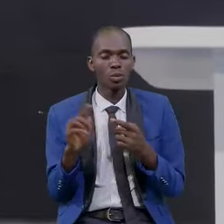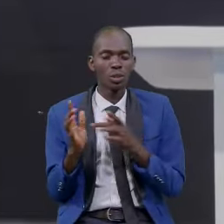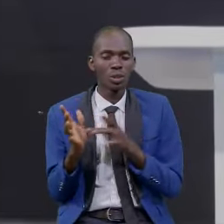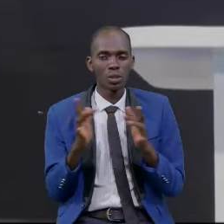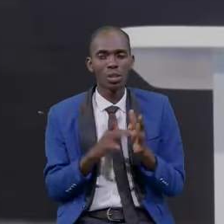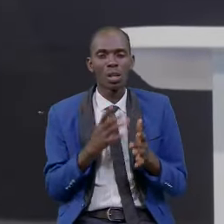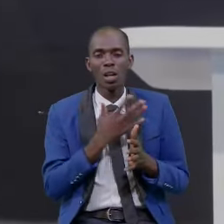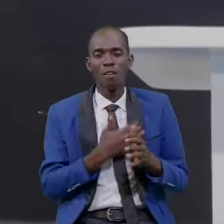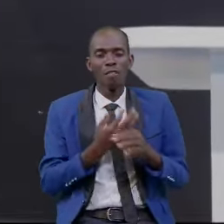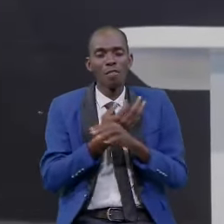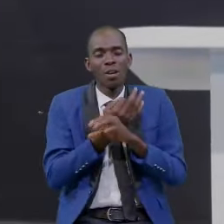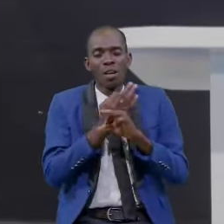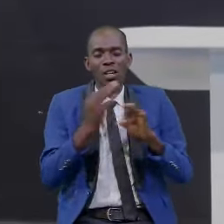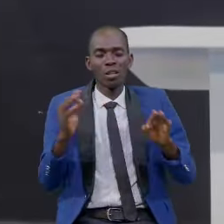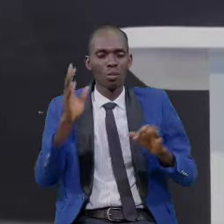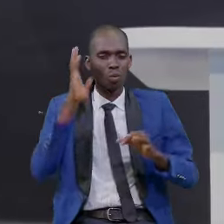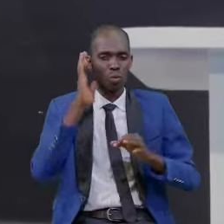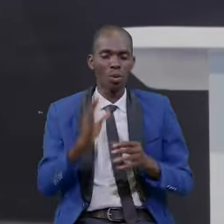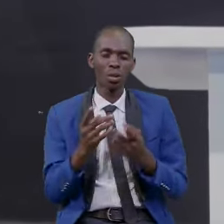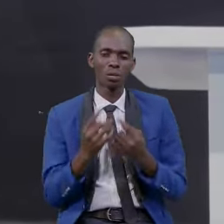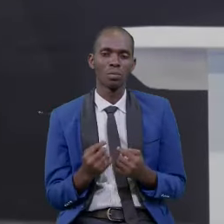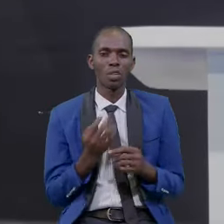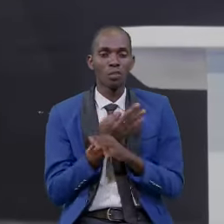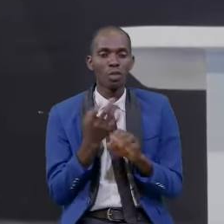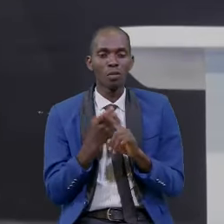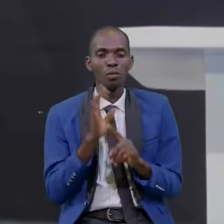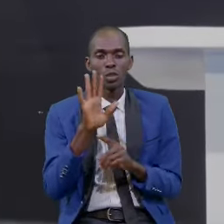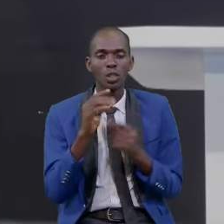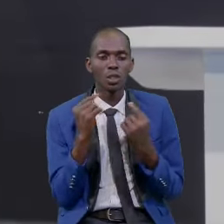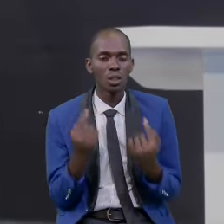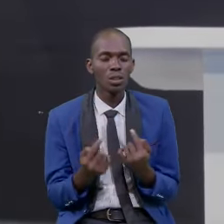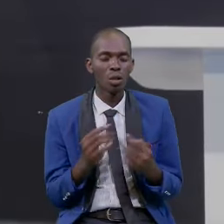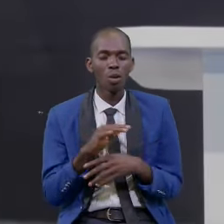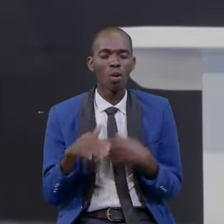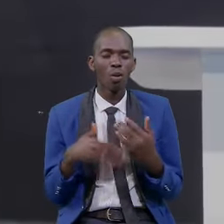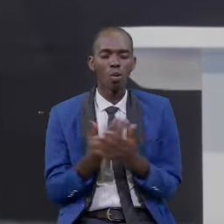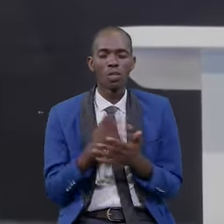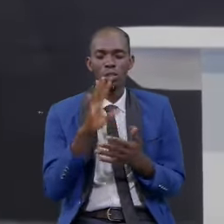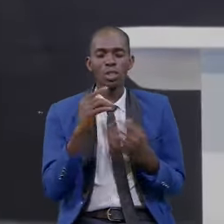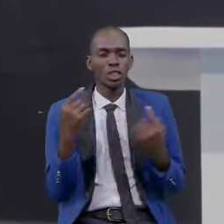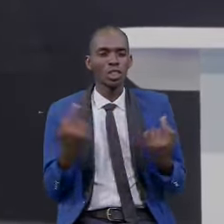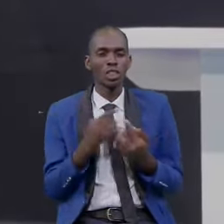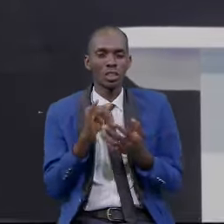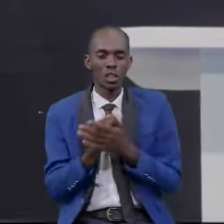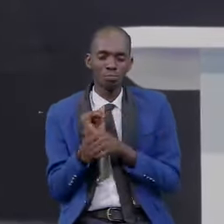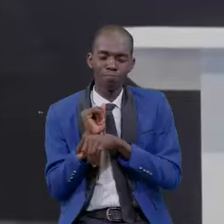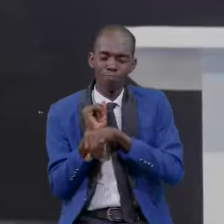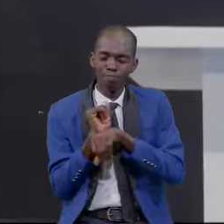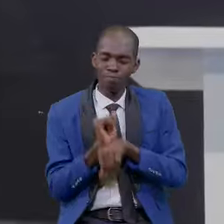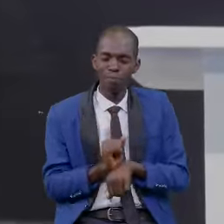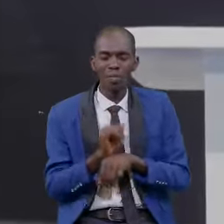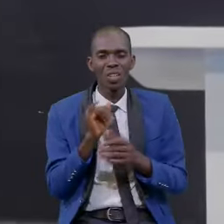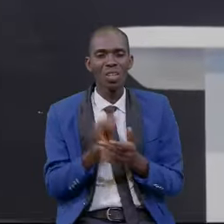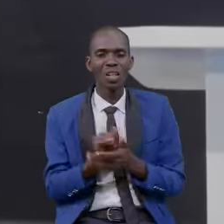freedom from your sin. All the sins that bound you, that you couldn't ever